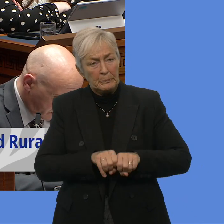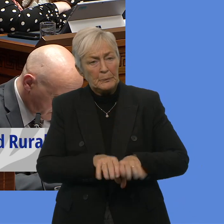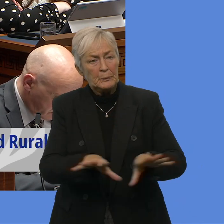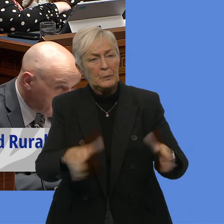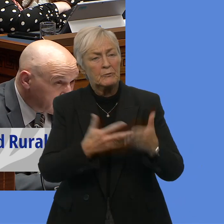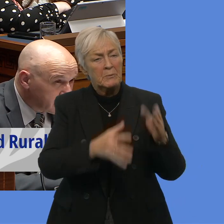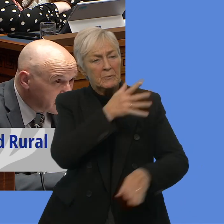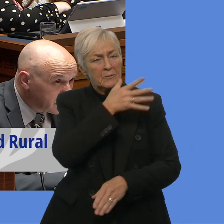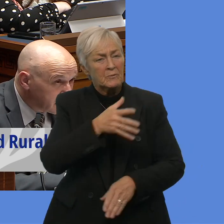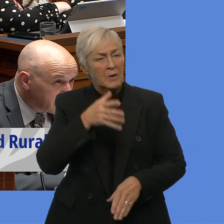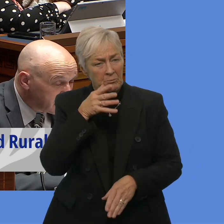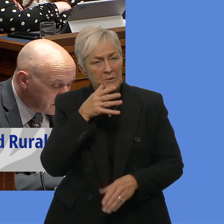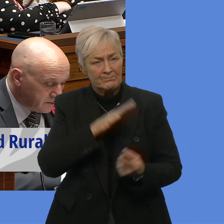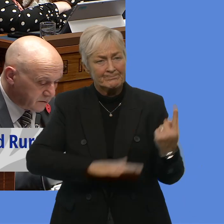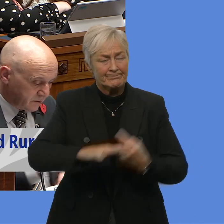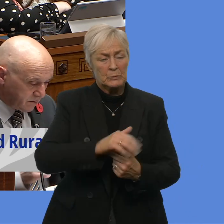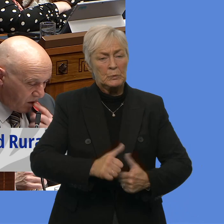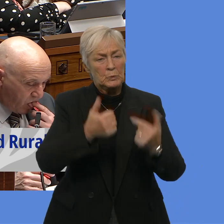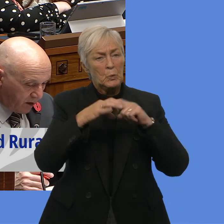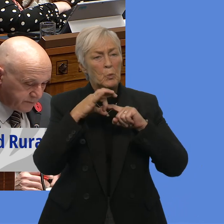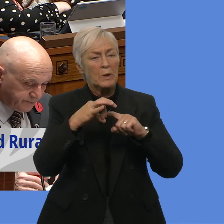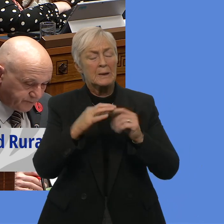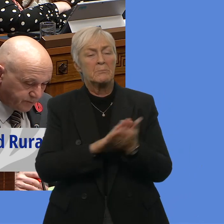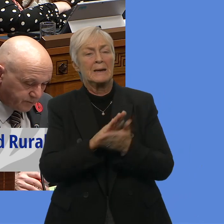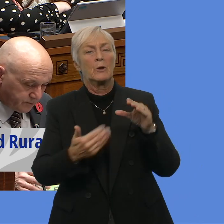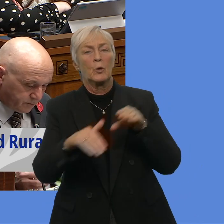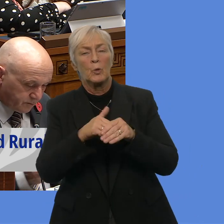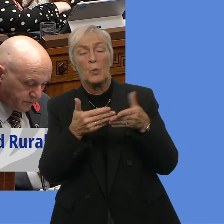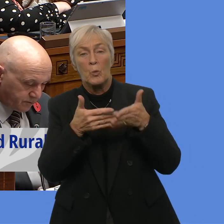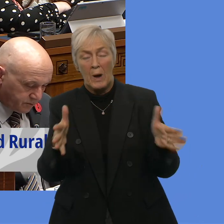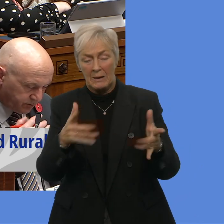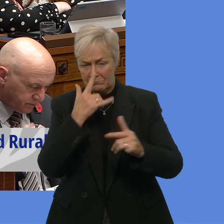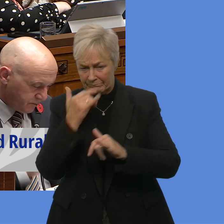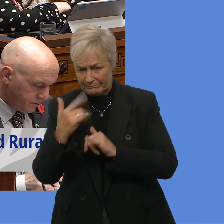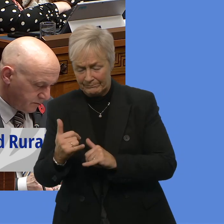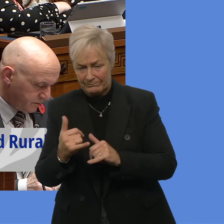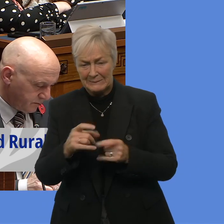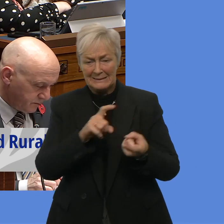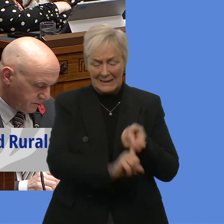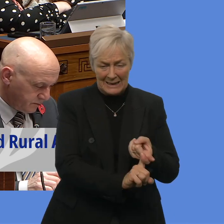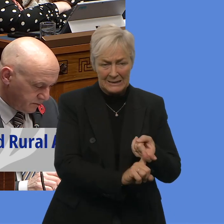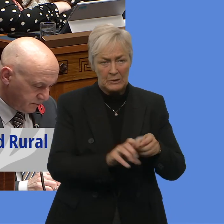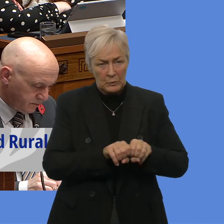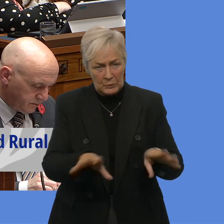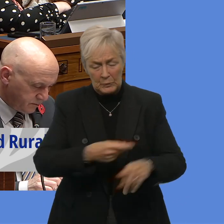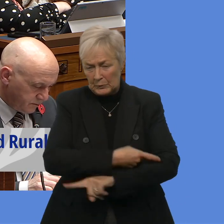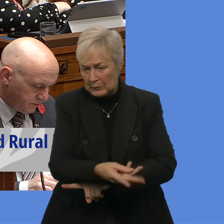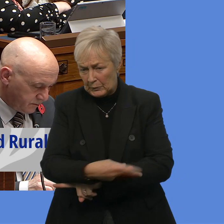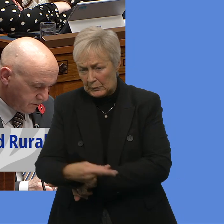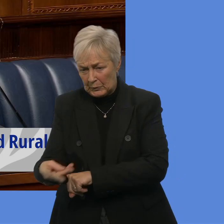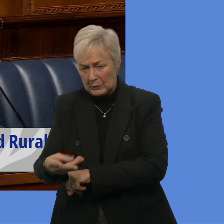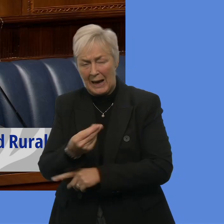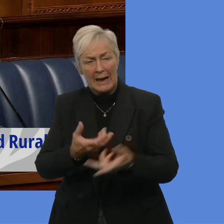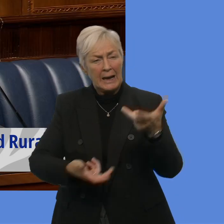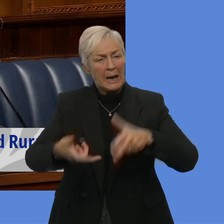agricultural sources and improve water quality, and includes a wide range of measures on storage, spreading and management of slurry, manures and chemical